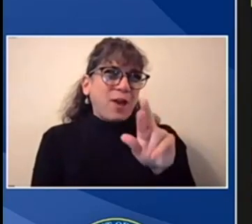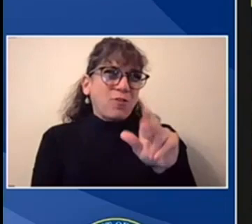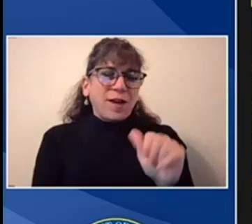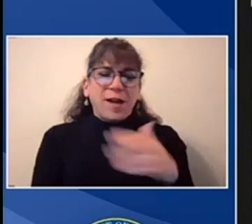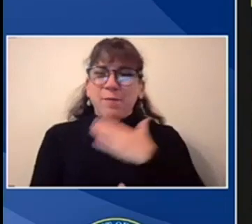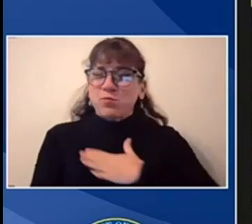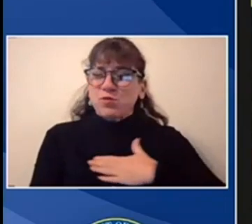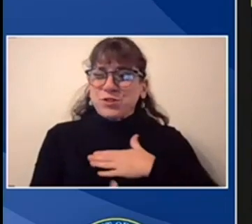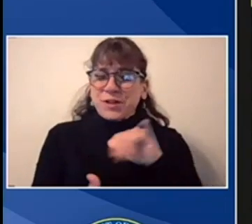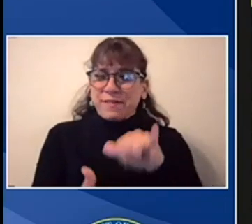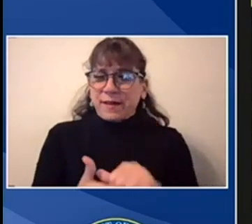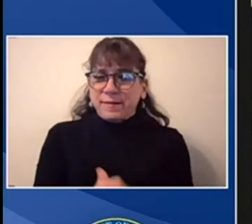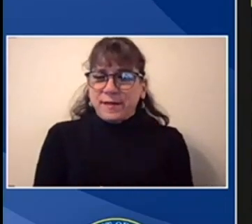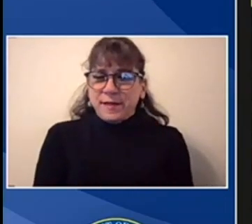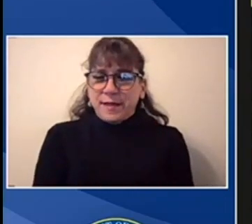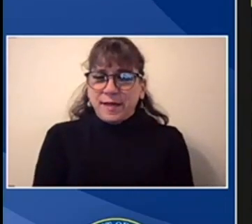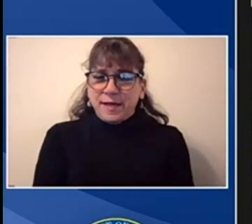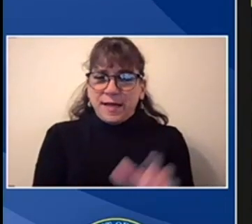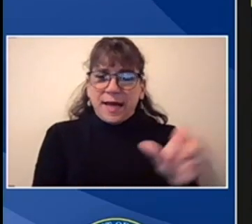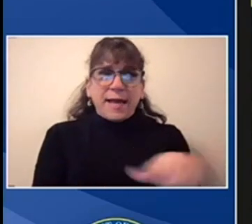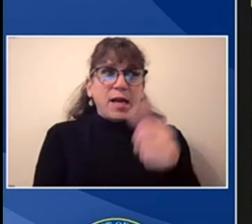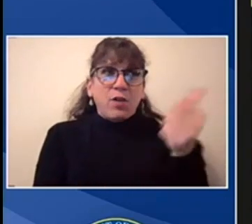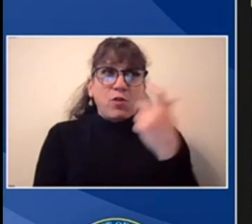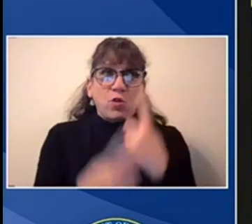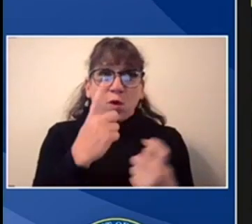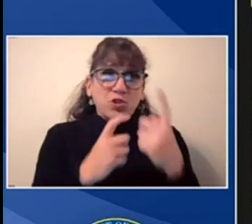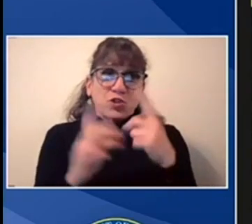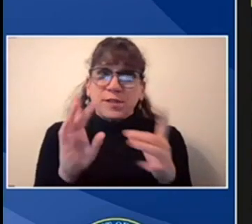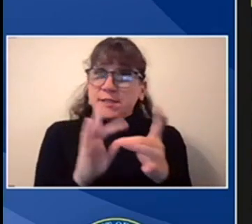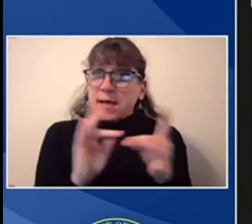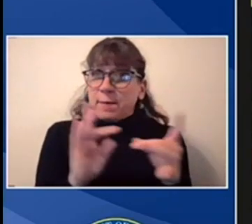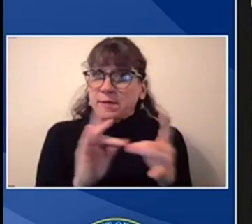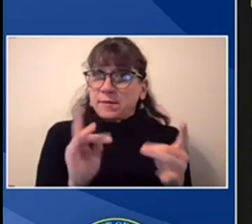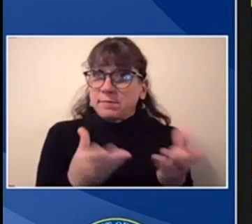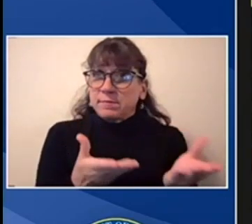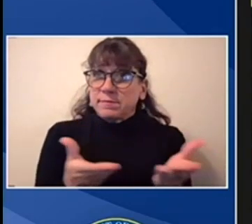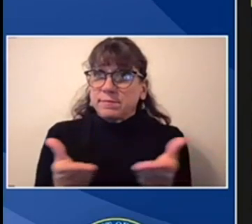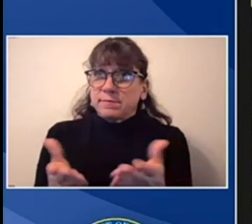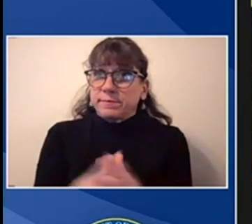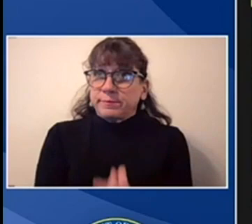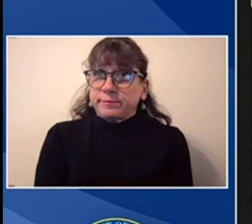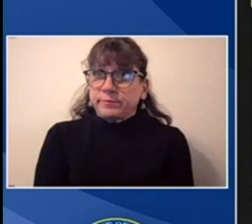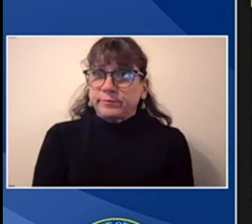it. Any other questions, comments?